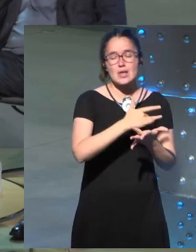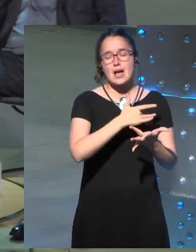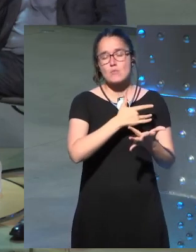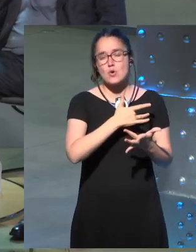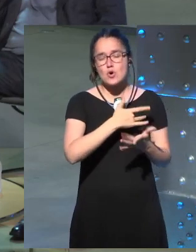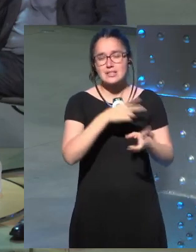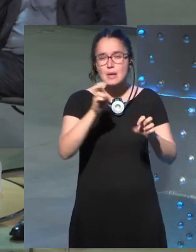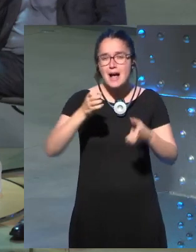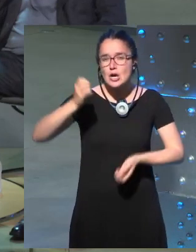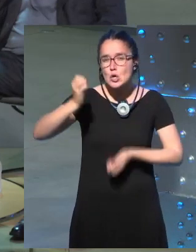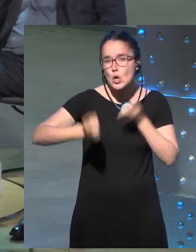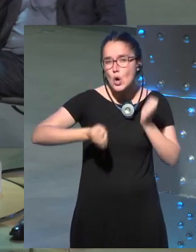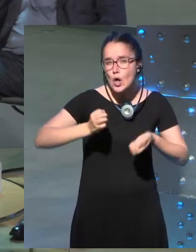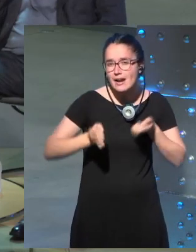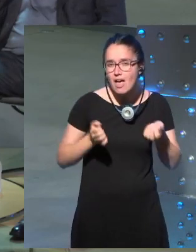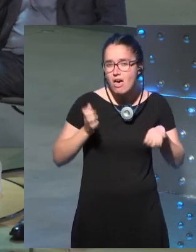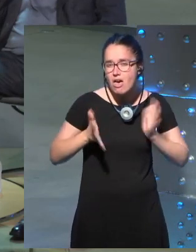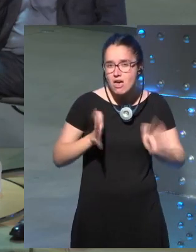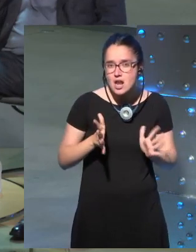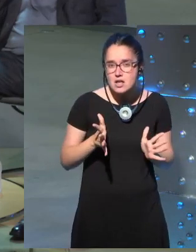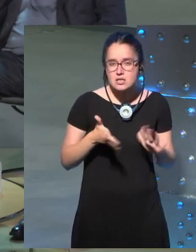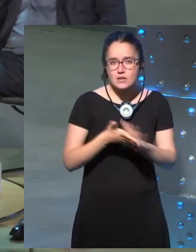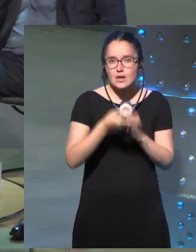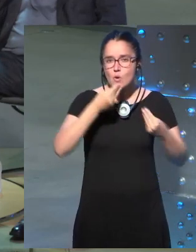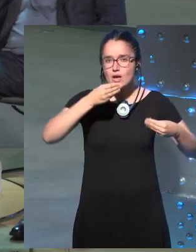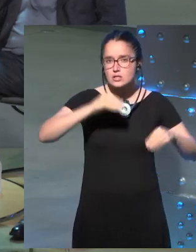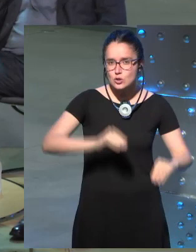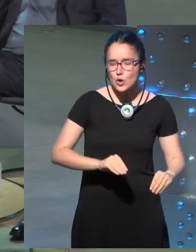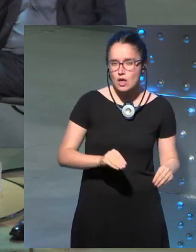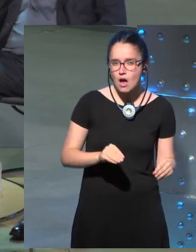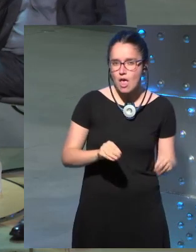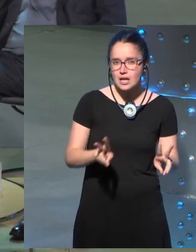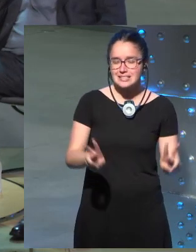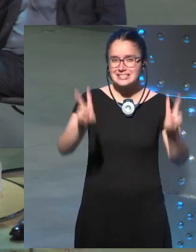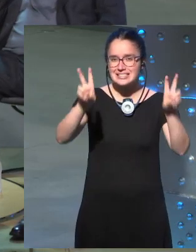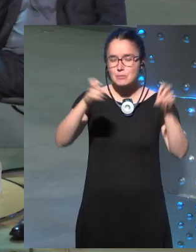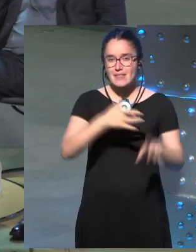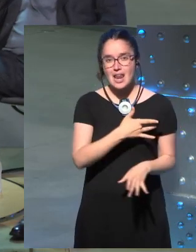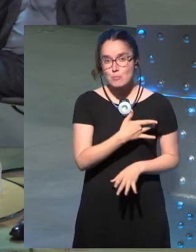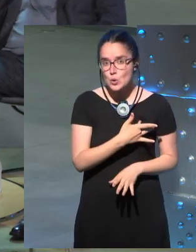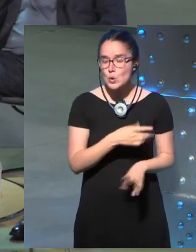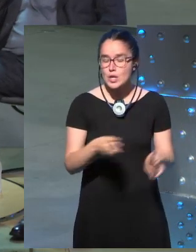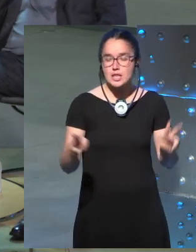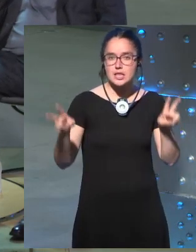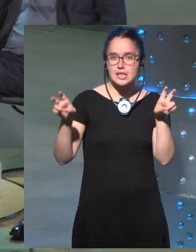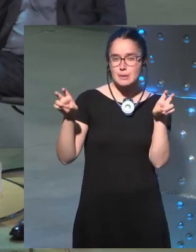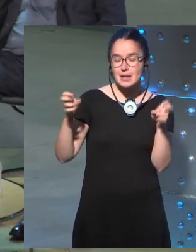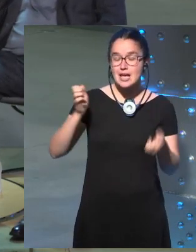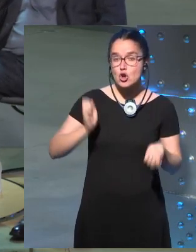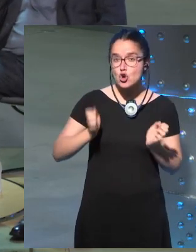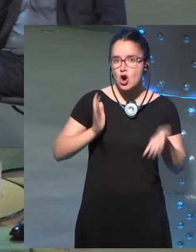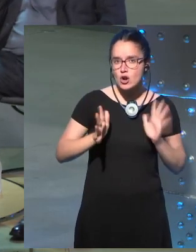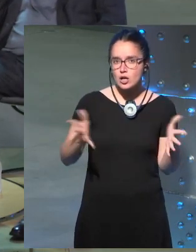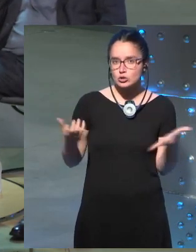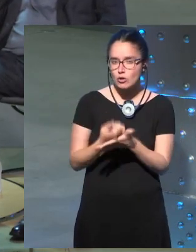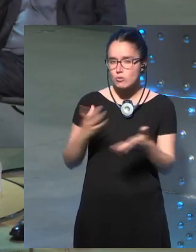running, which is a play on a short story by Raymond Carver on love. So it's a play,